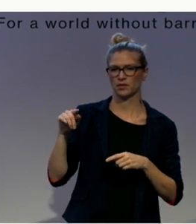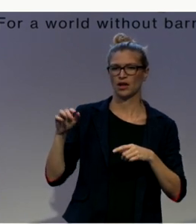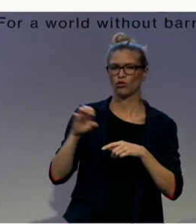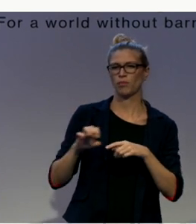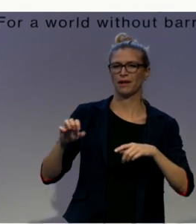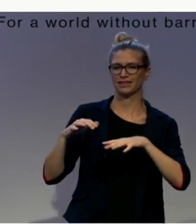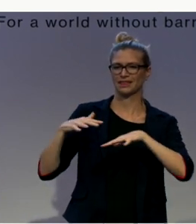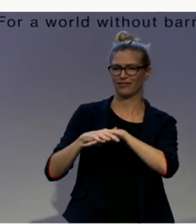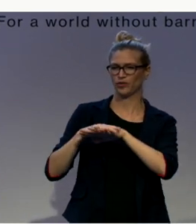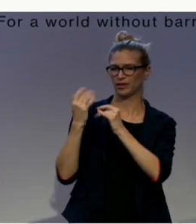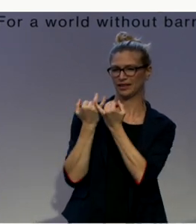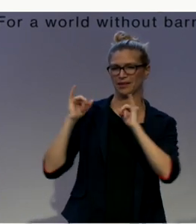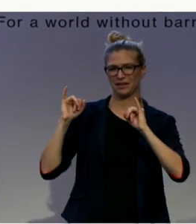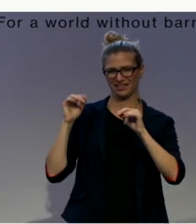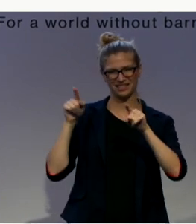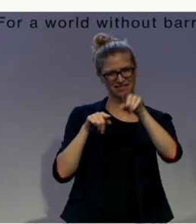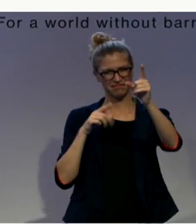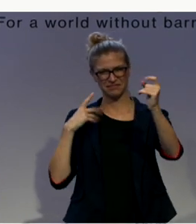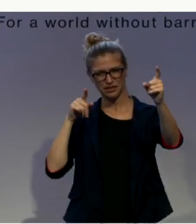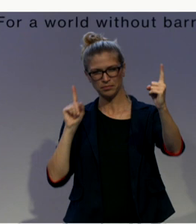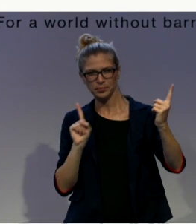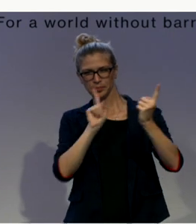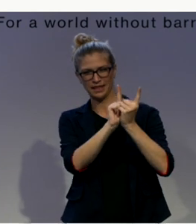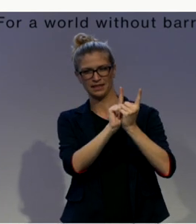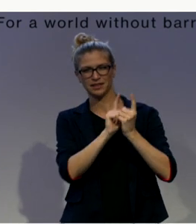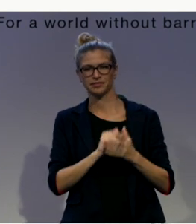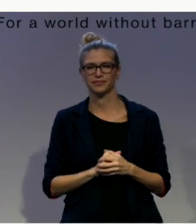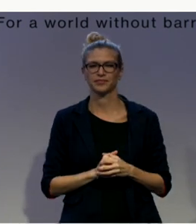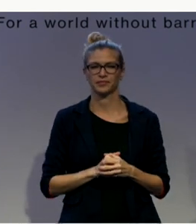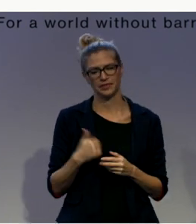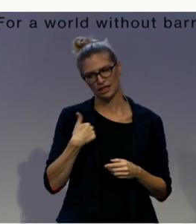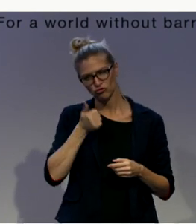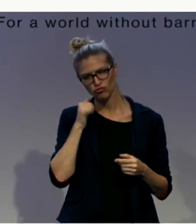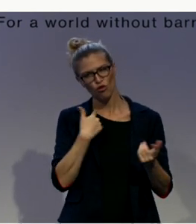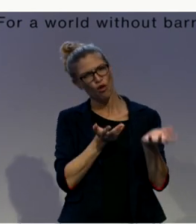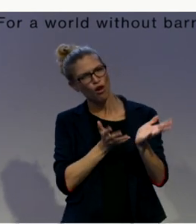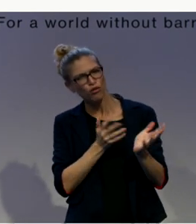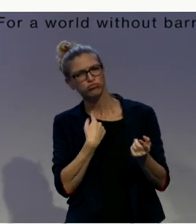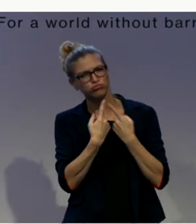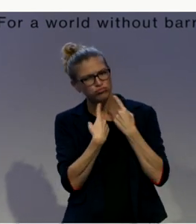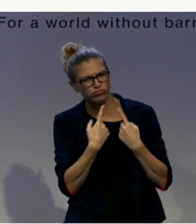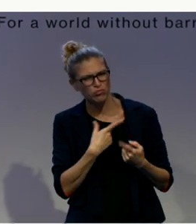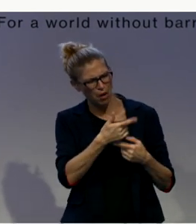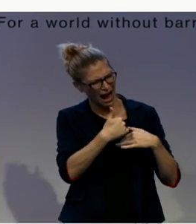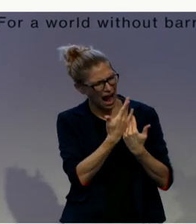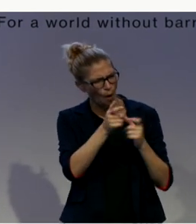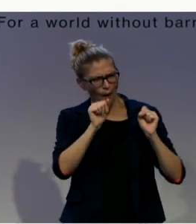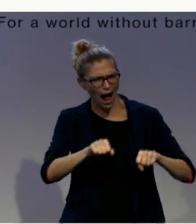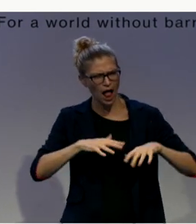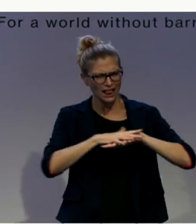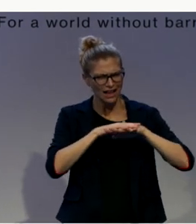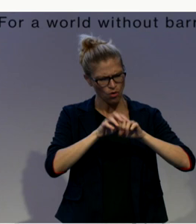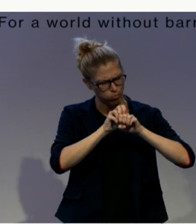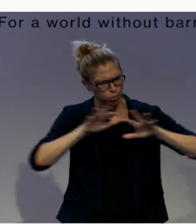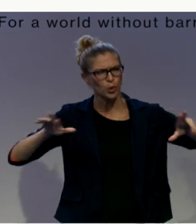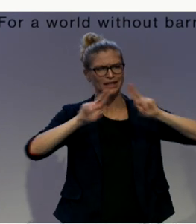Living. And I was talking to him about how to enlarge the network to become international so